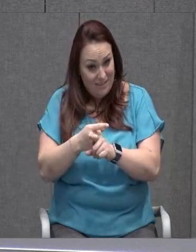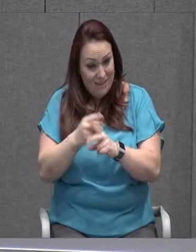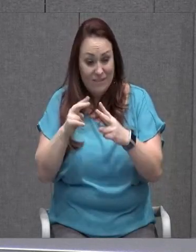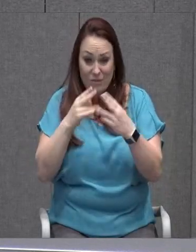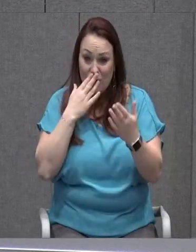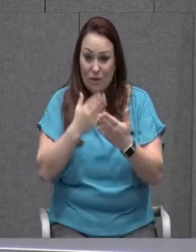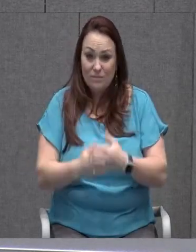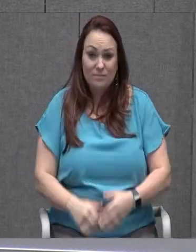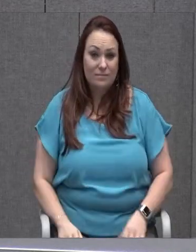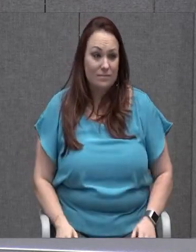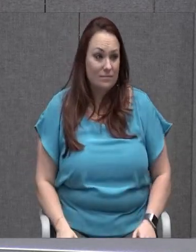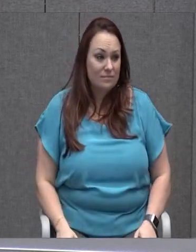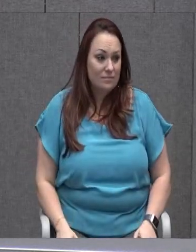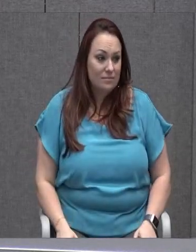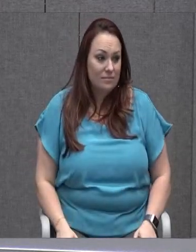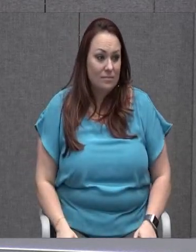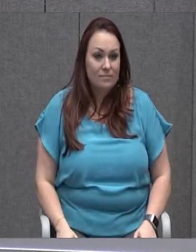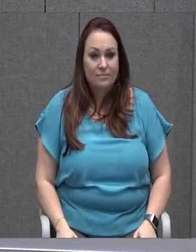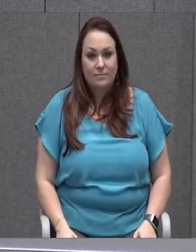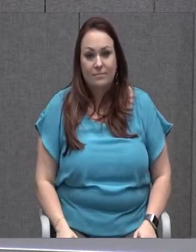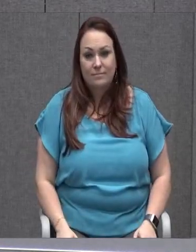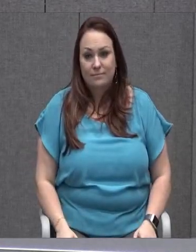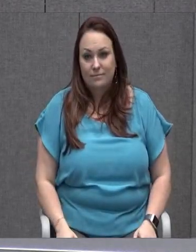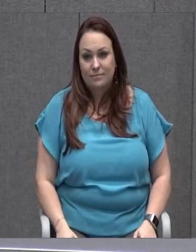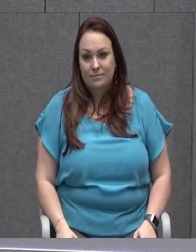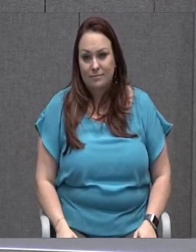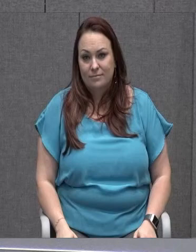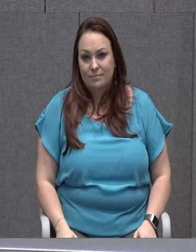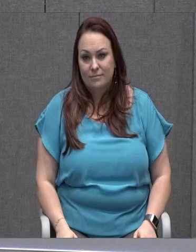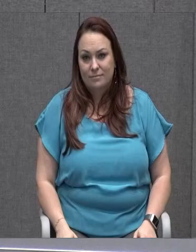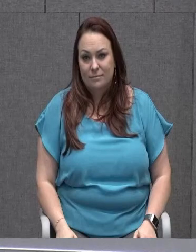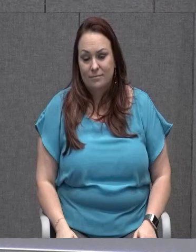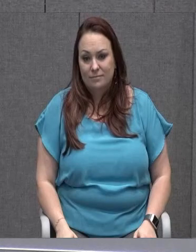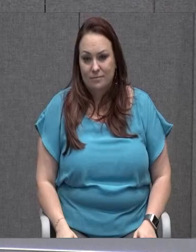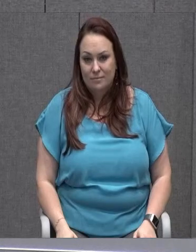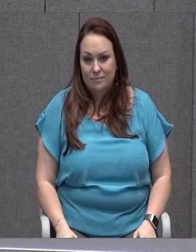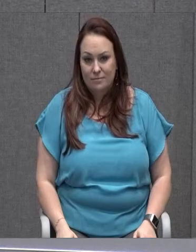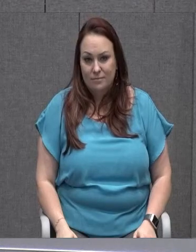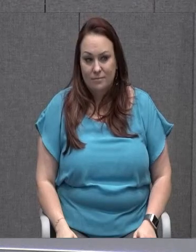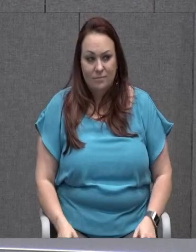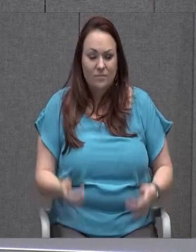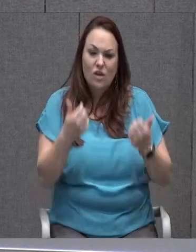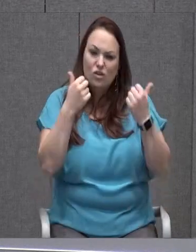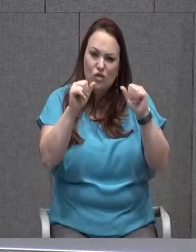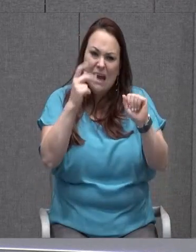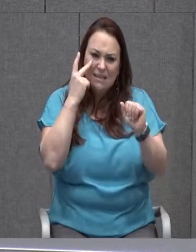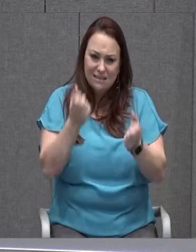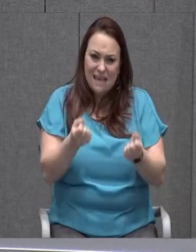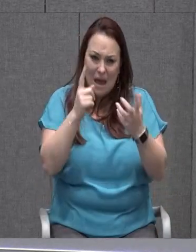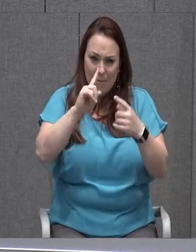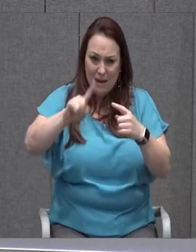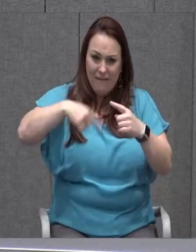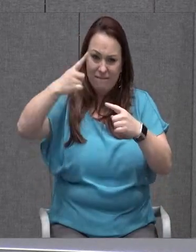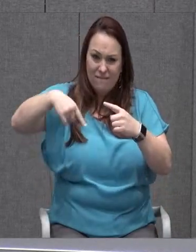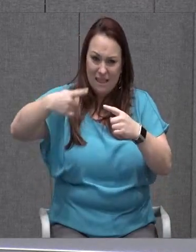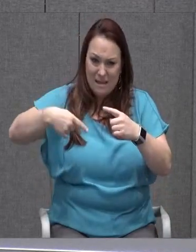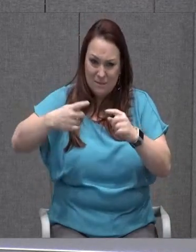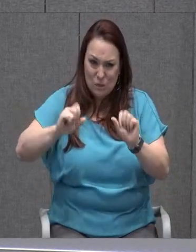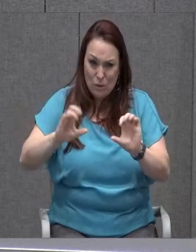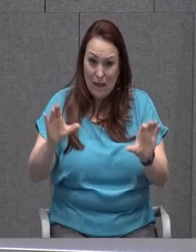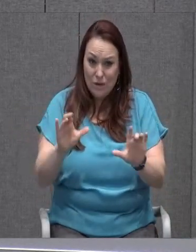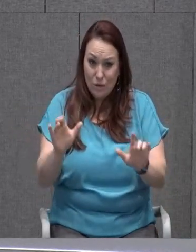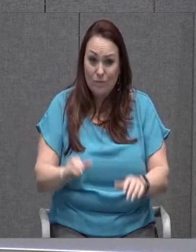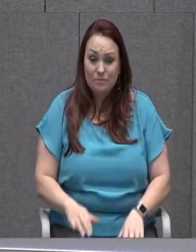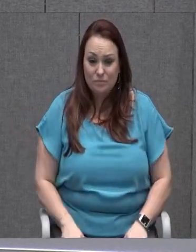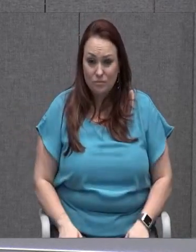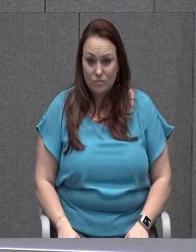Estamos haciéndolo excelente. Trata de... Nice. And try to see how many flips you can do it. Okay? Okay.